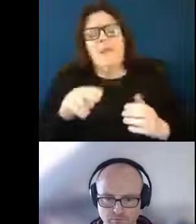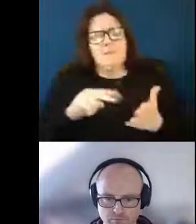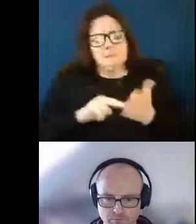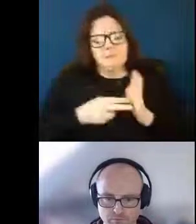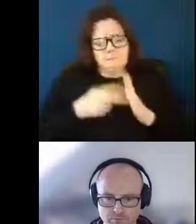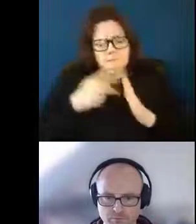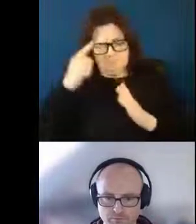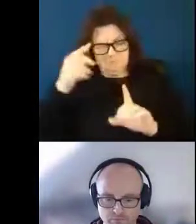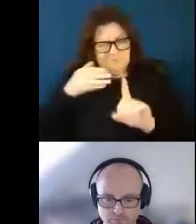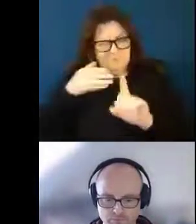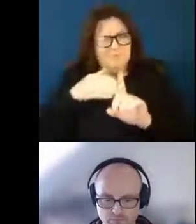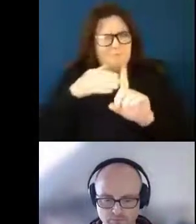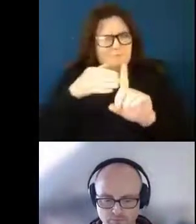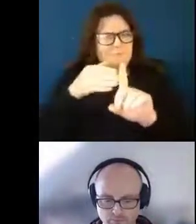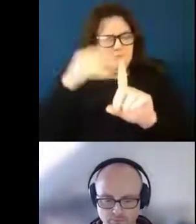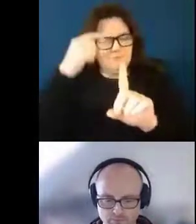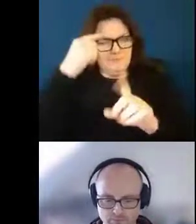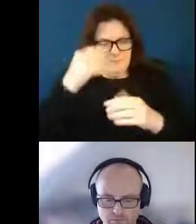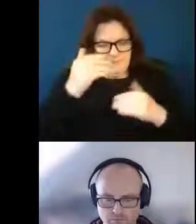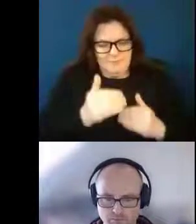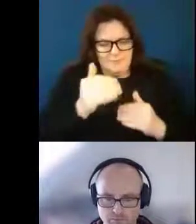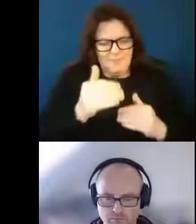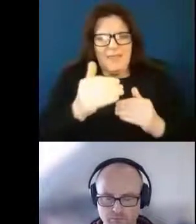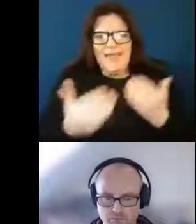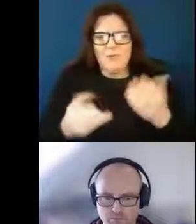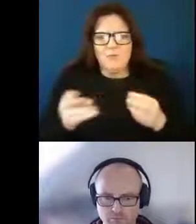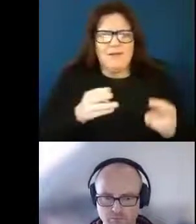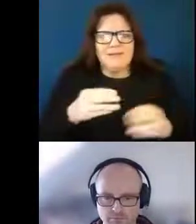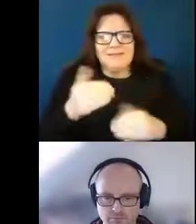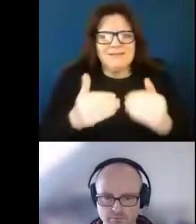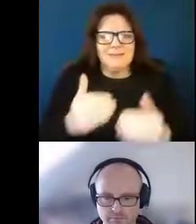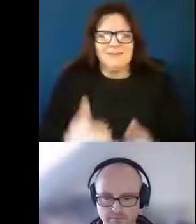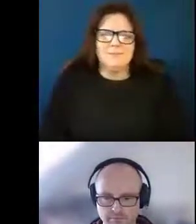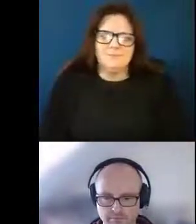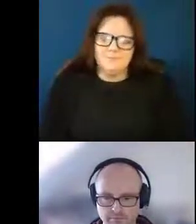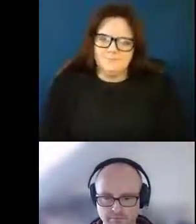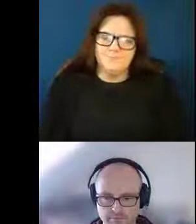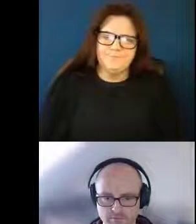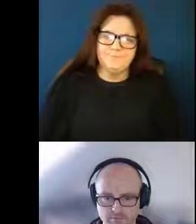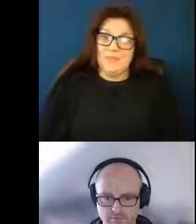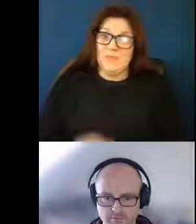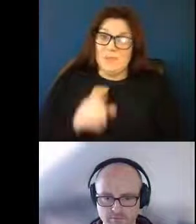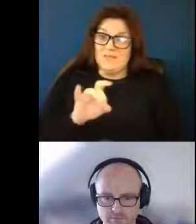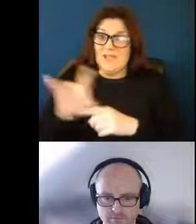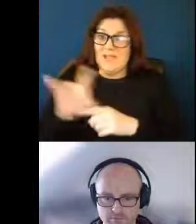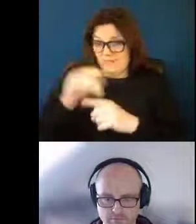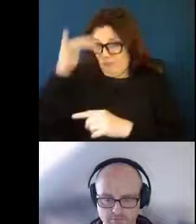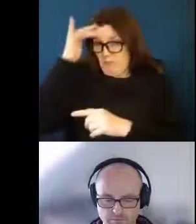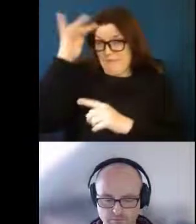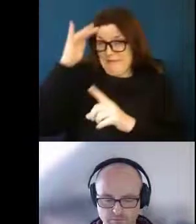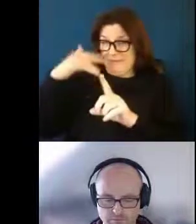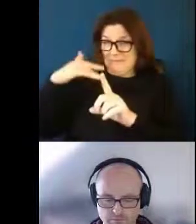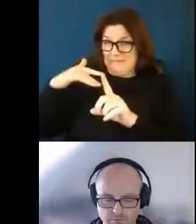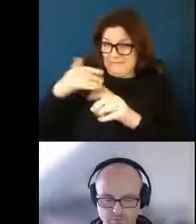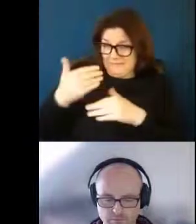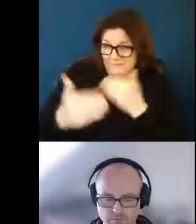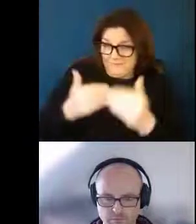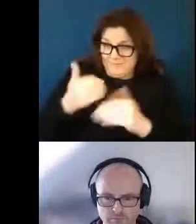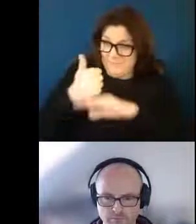and goal-directed in relation to your practices. So those are some of the underpinning principles. And